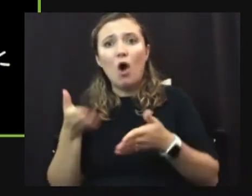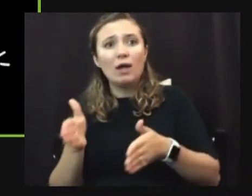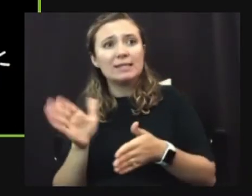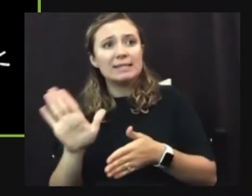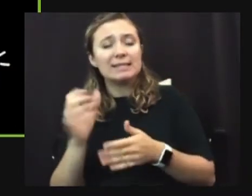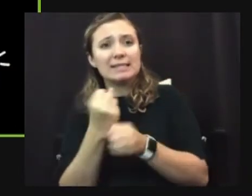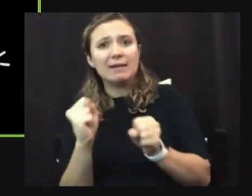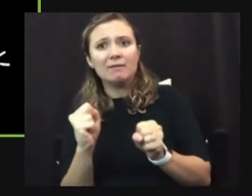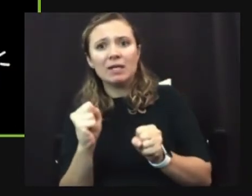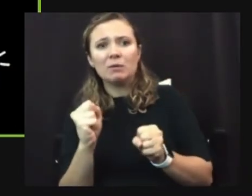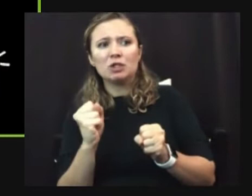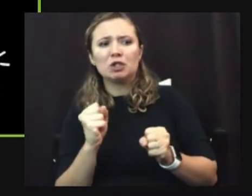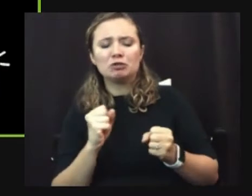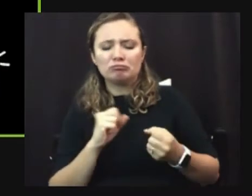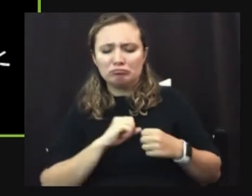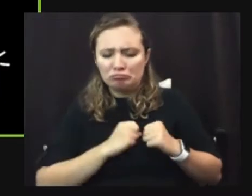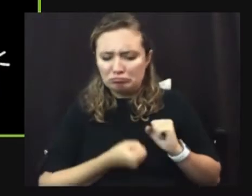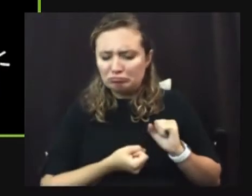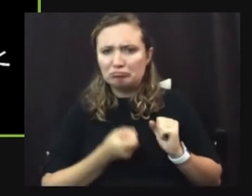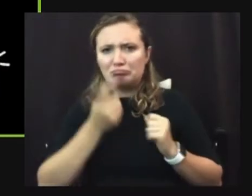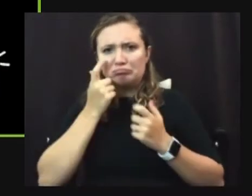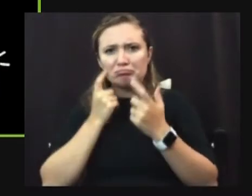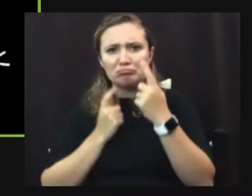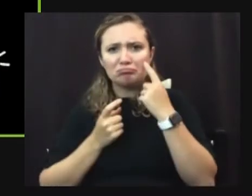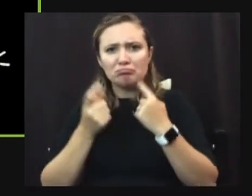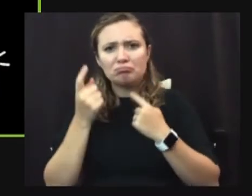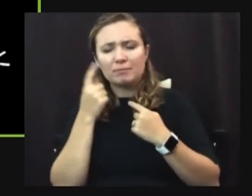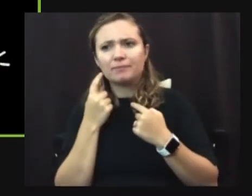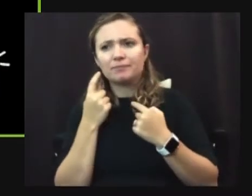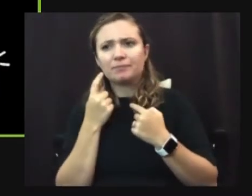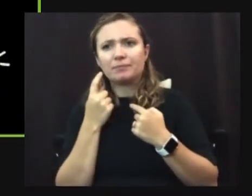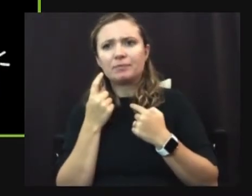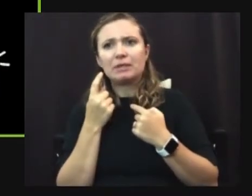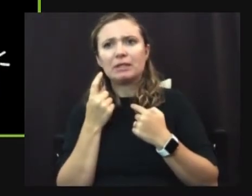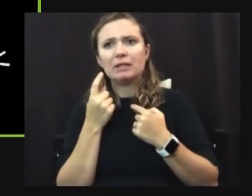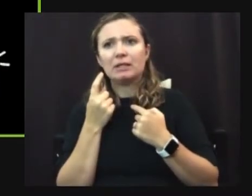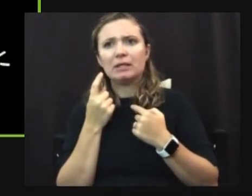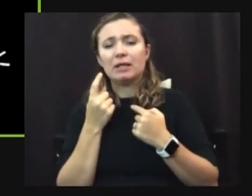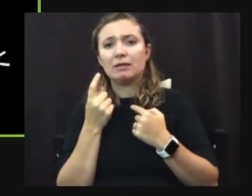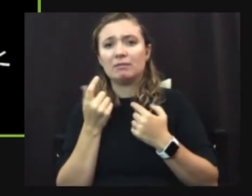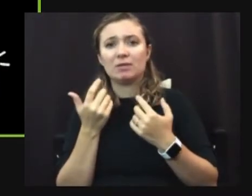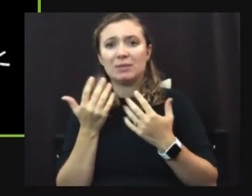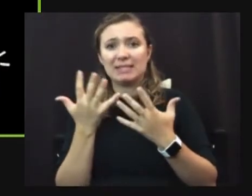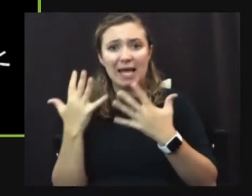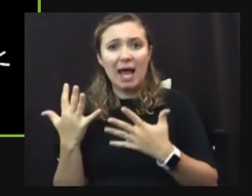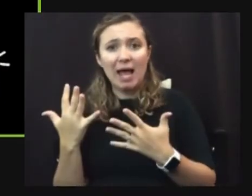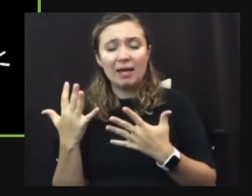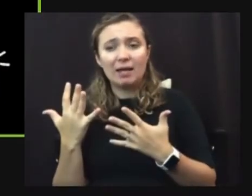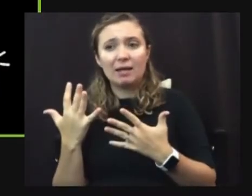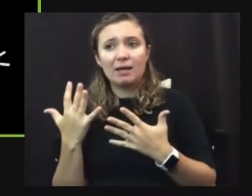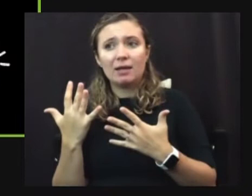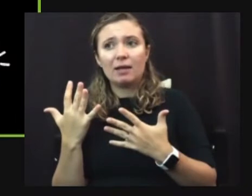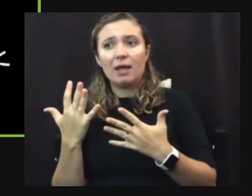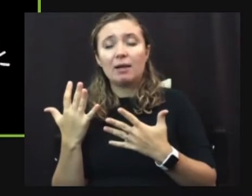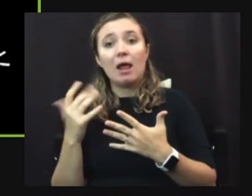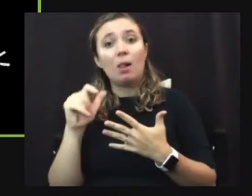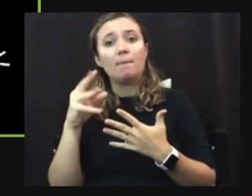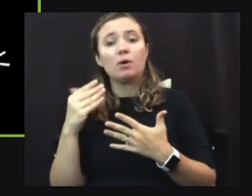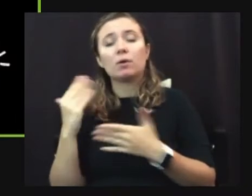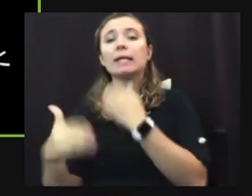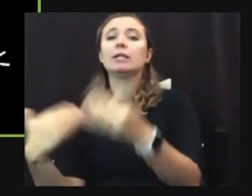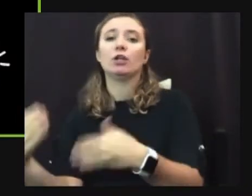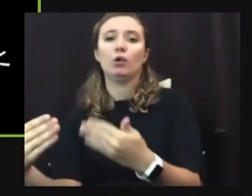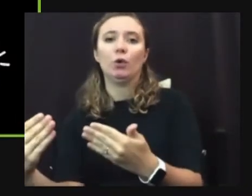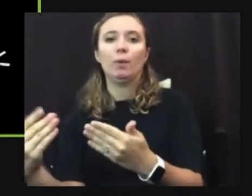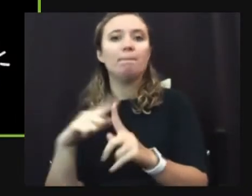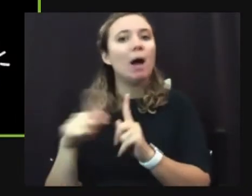know, Elmo on the screen is just had a moment of sadness and moved on. But my daughter, it was